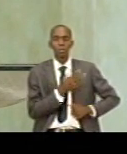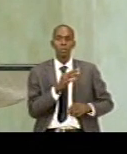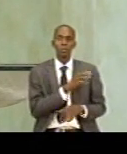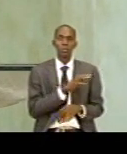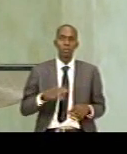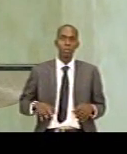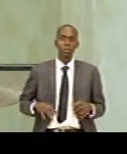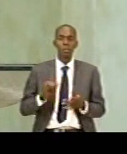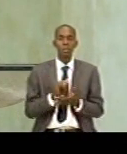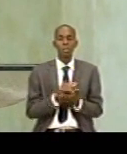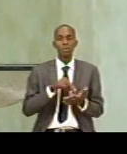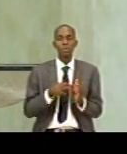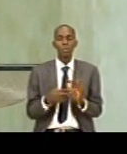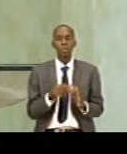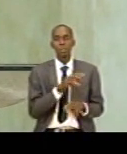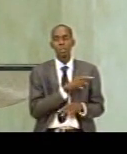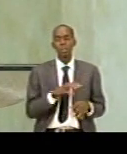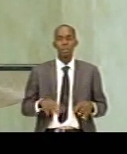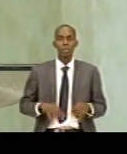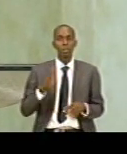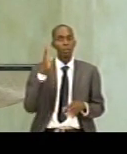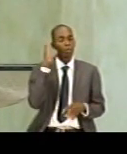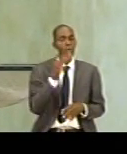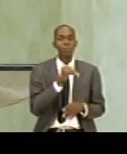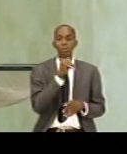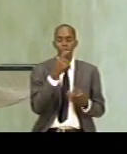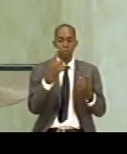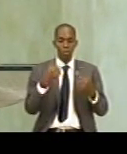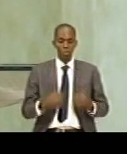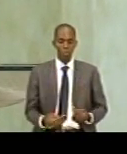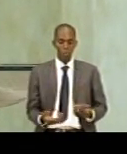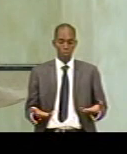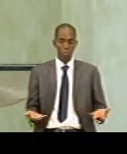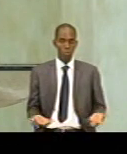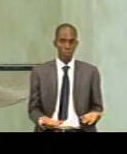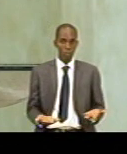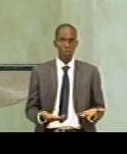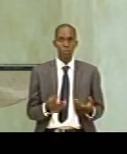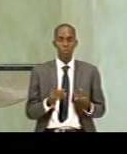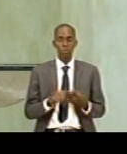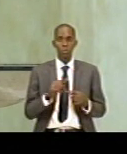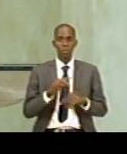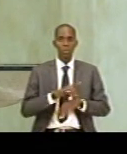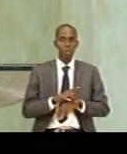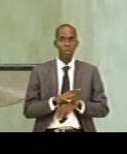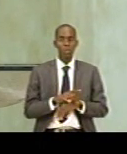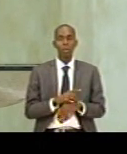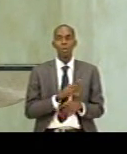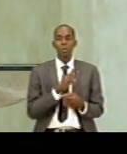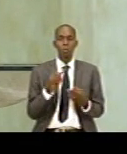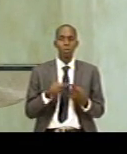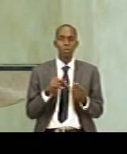to the inhabitants of the earth when it comes at rapture.